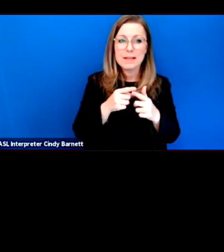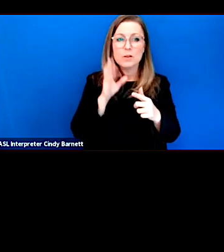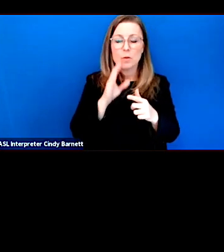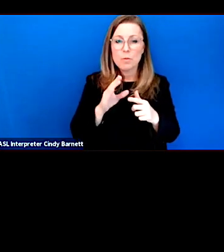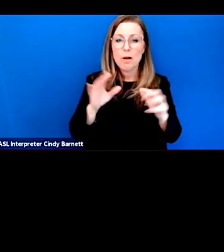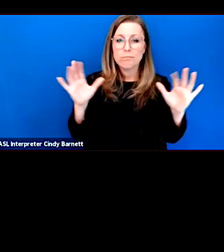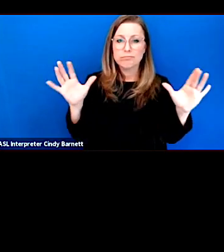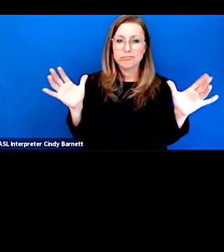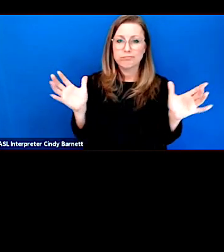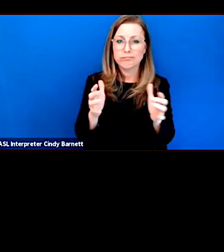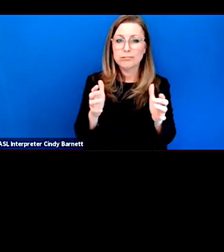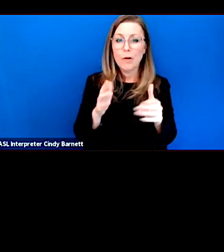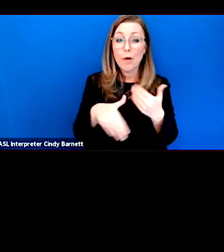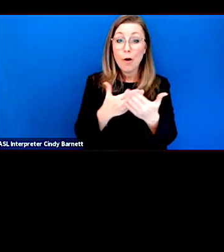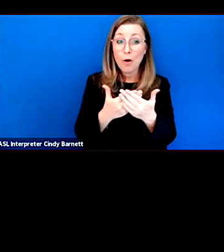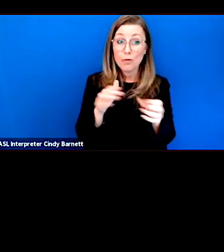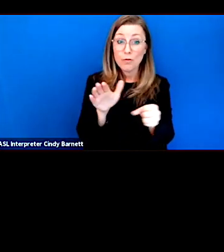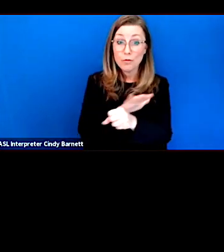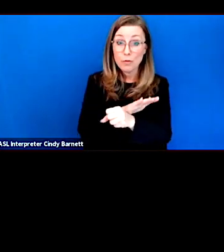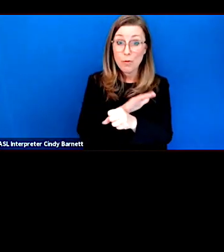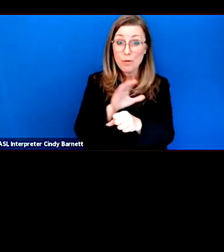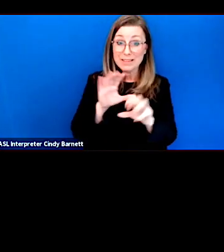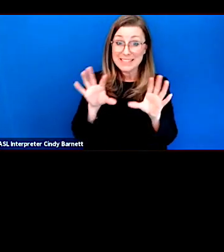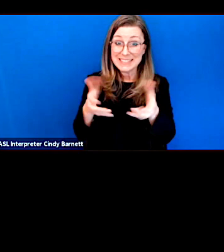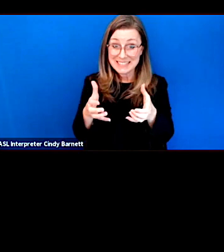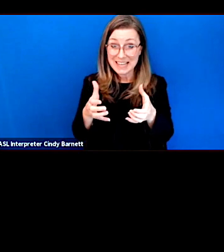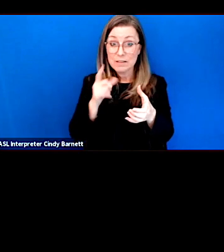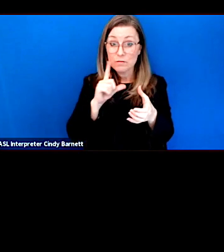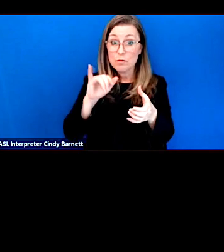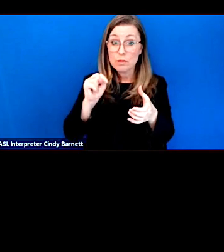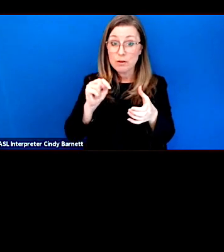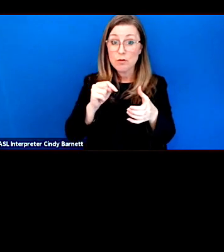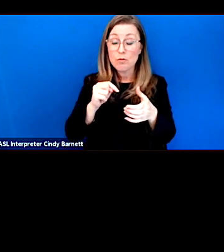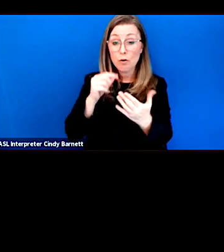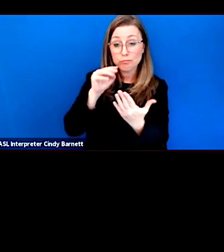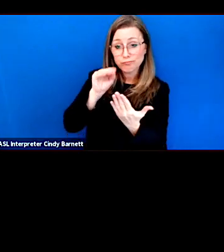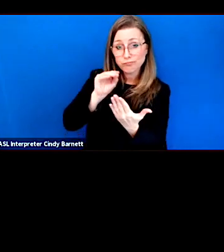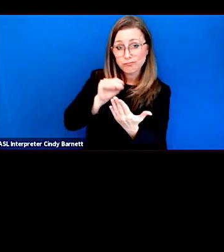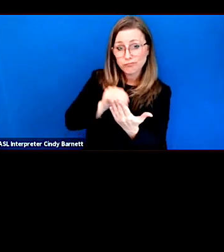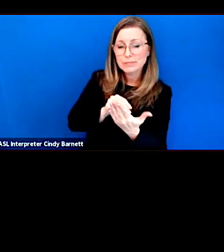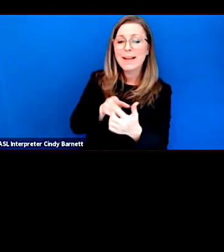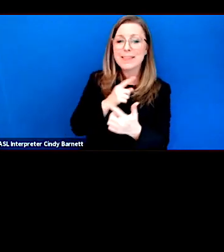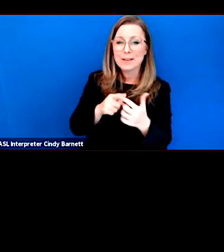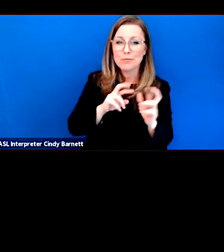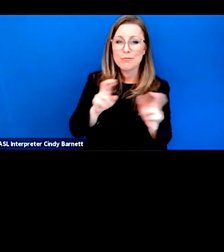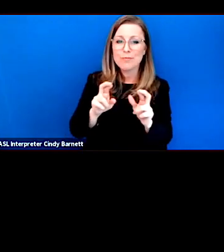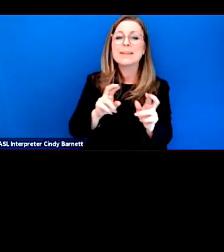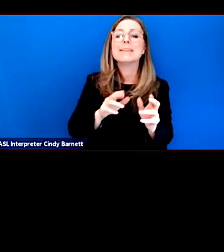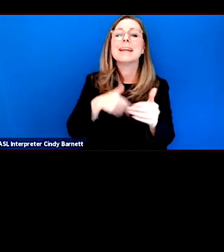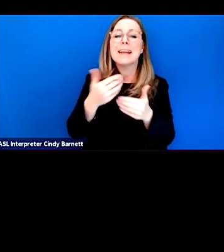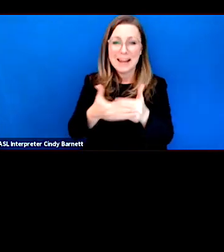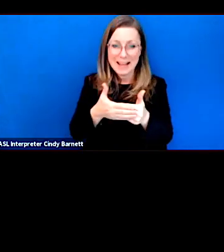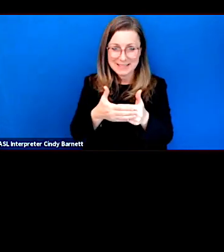have a full set of literature, you will be able to move forward with the next step of analyzing the literature, which we'll